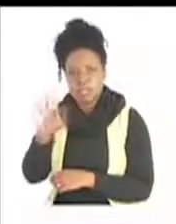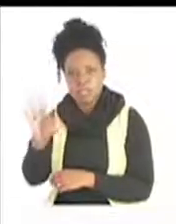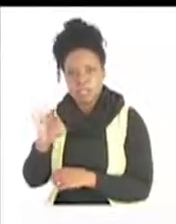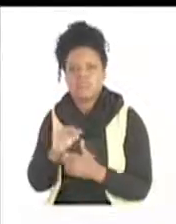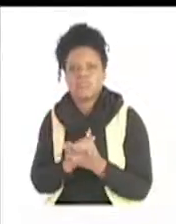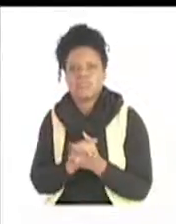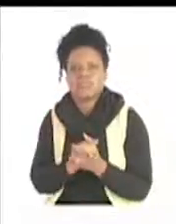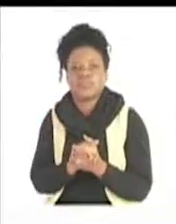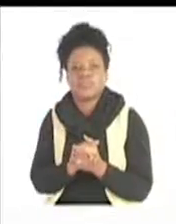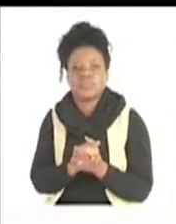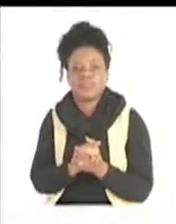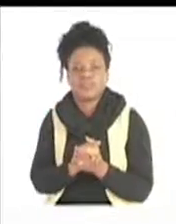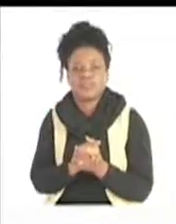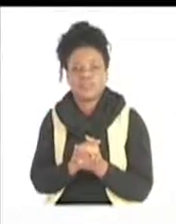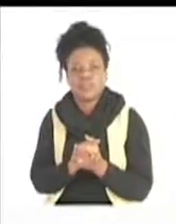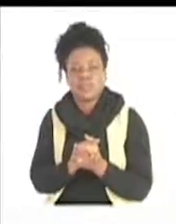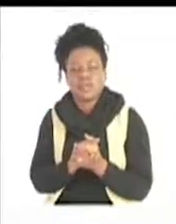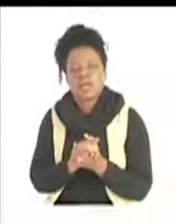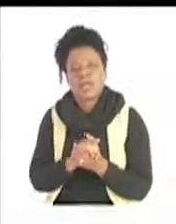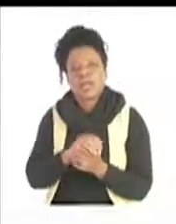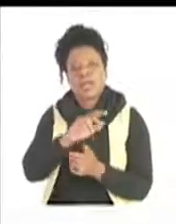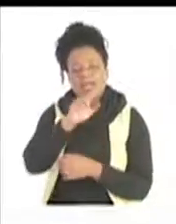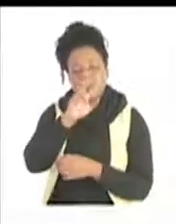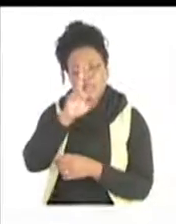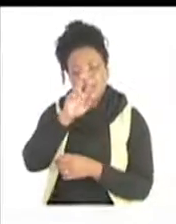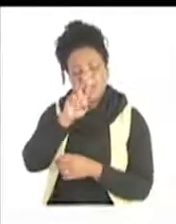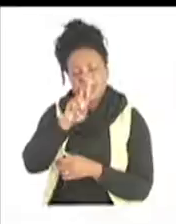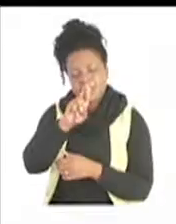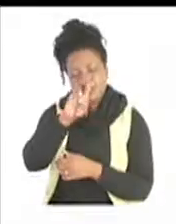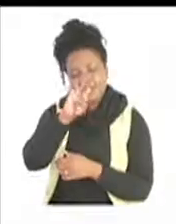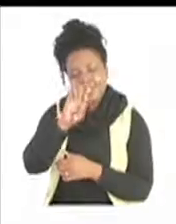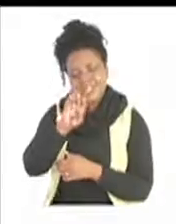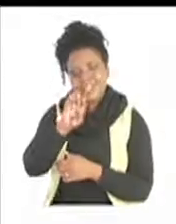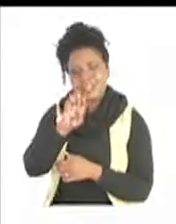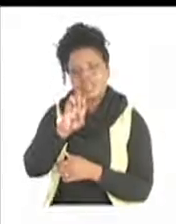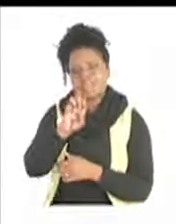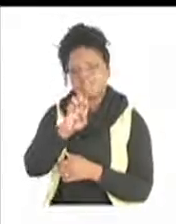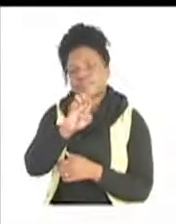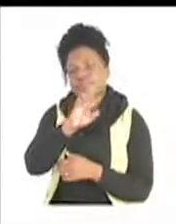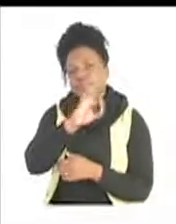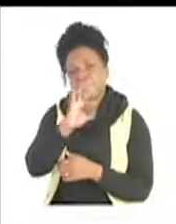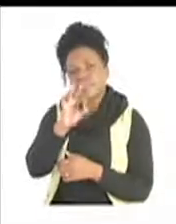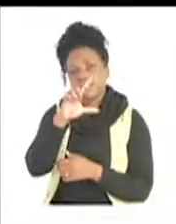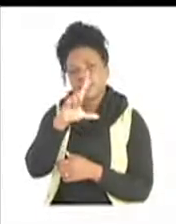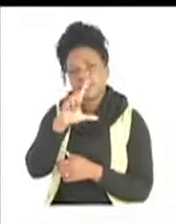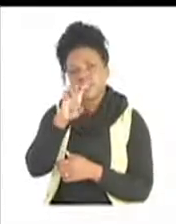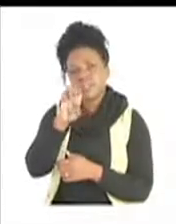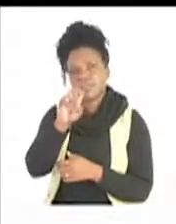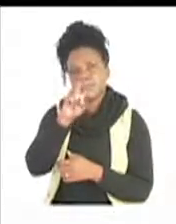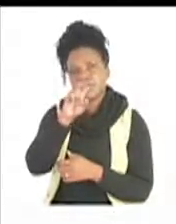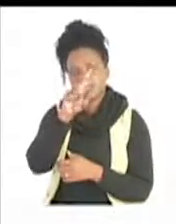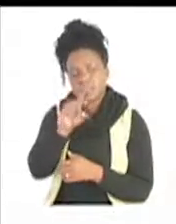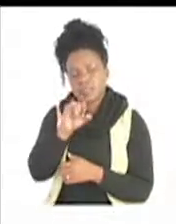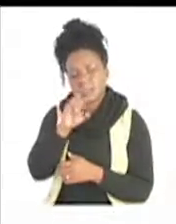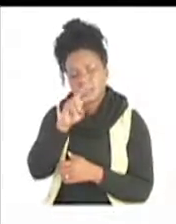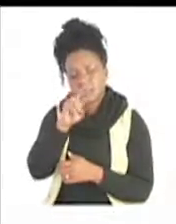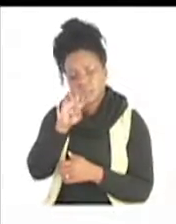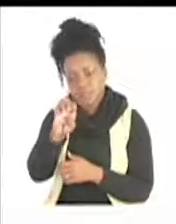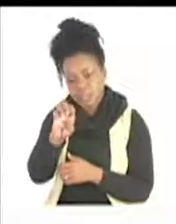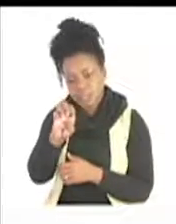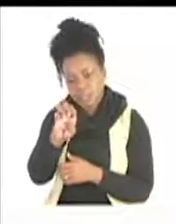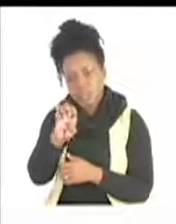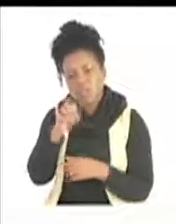usually ends with self or selves. Now, self